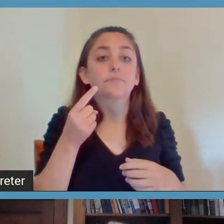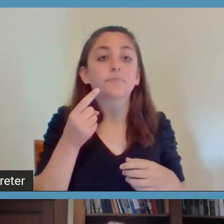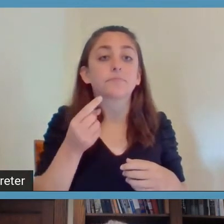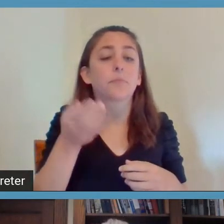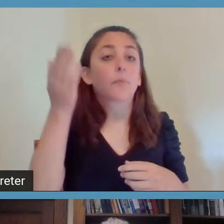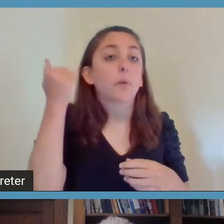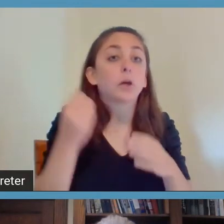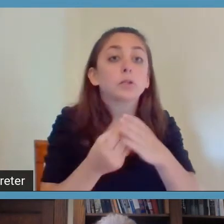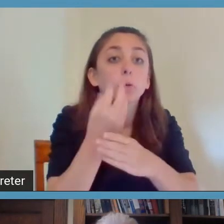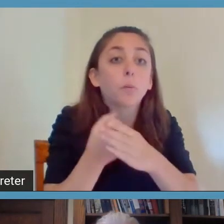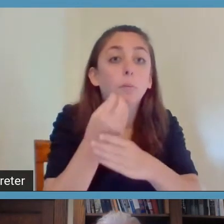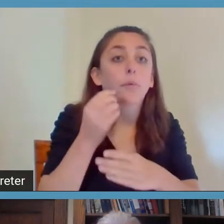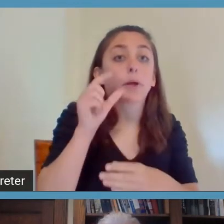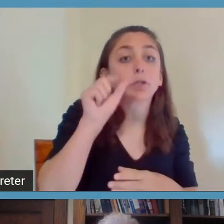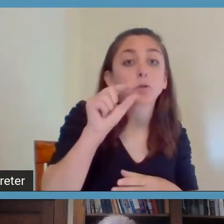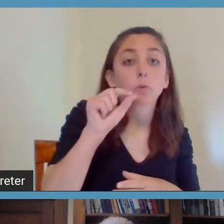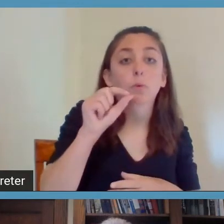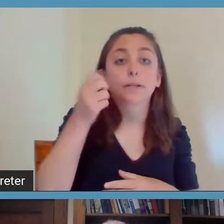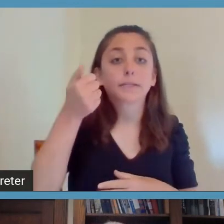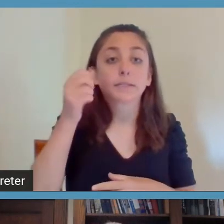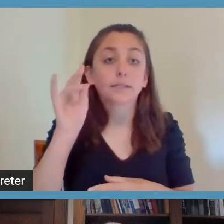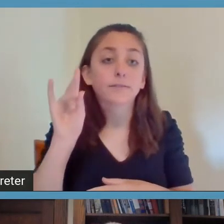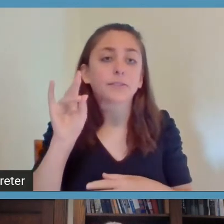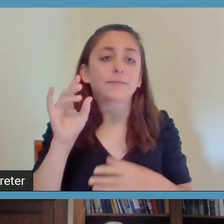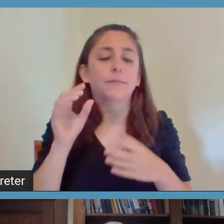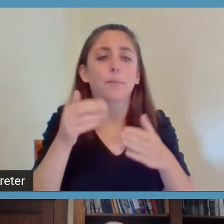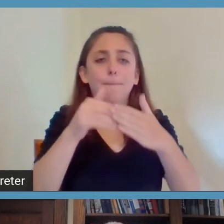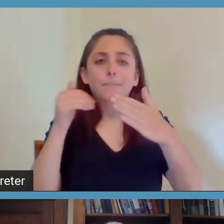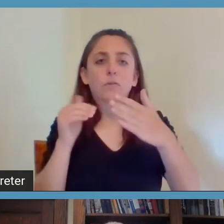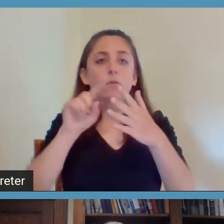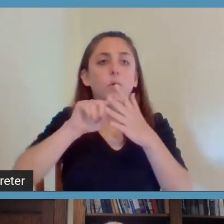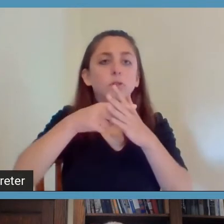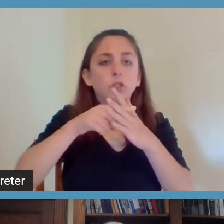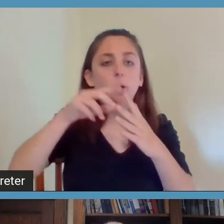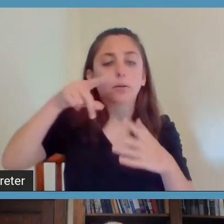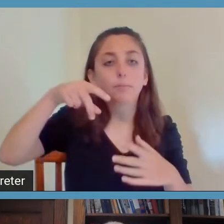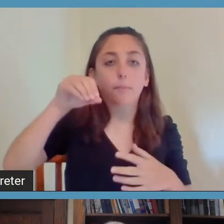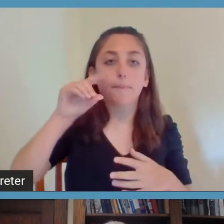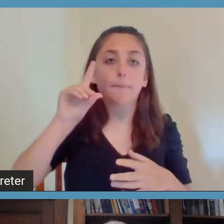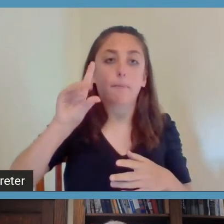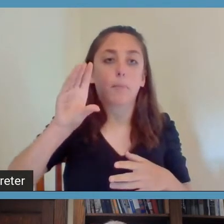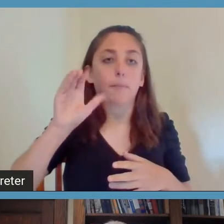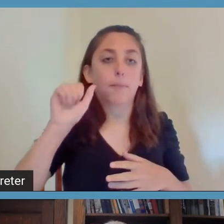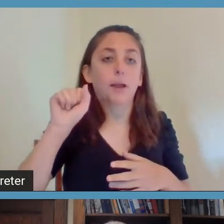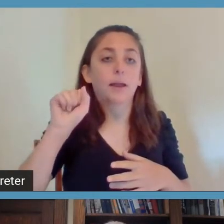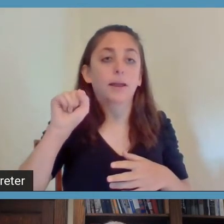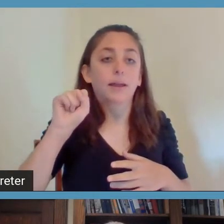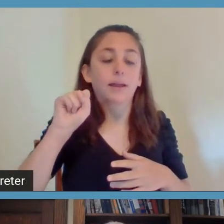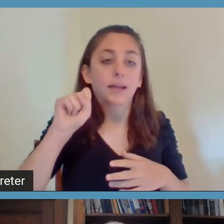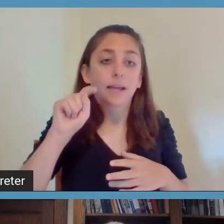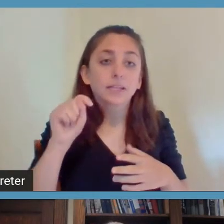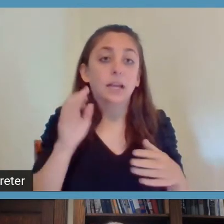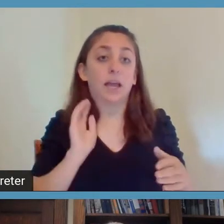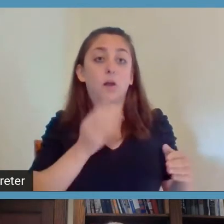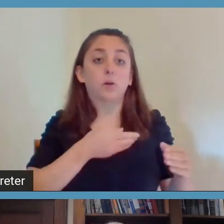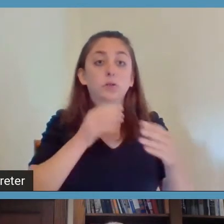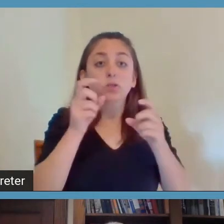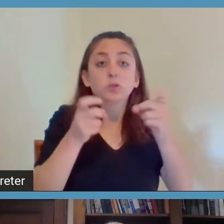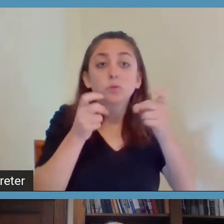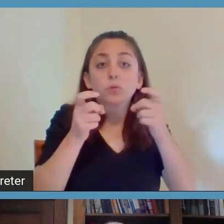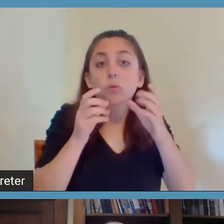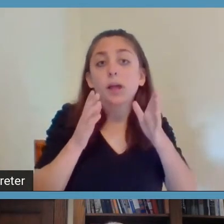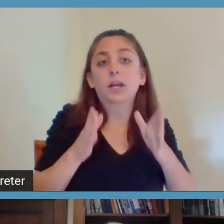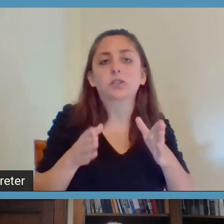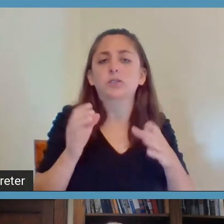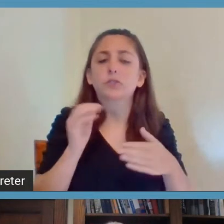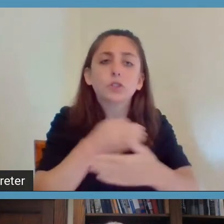of 2017, before we started our podcast, our director was new-ish. And as a sort of